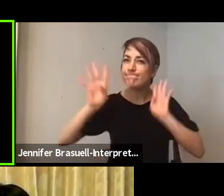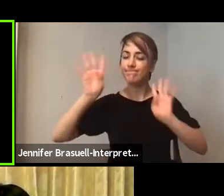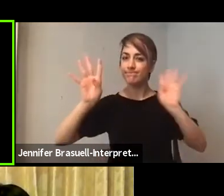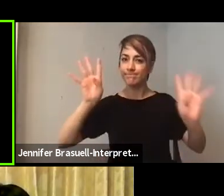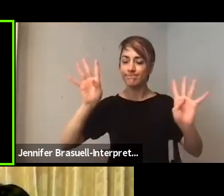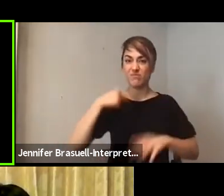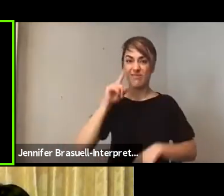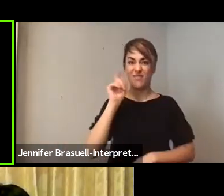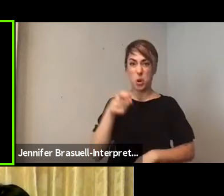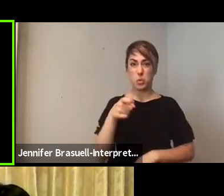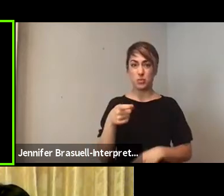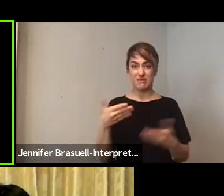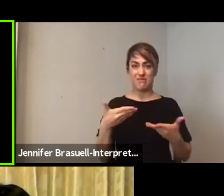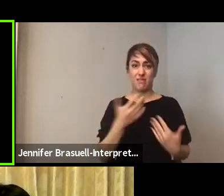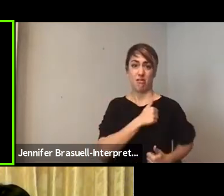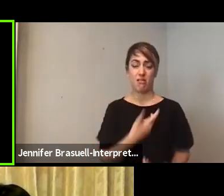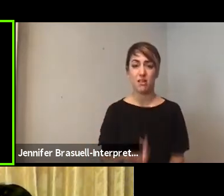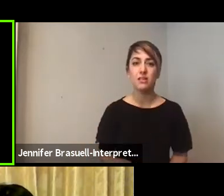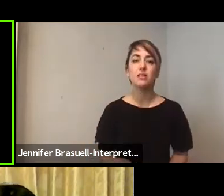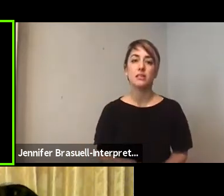There's been an overwhelming amount